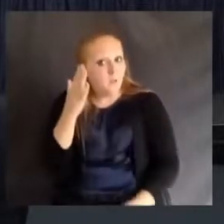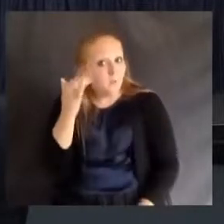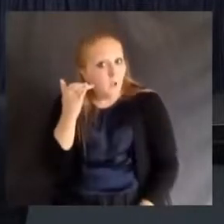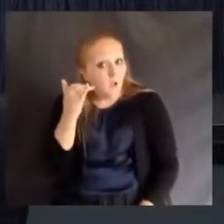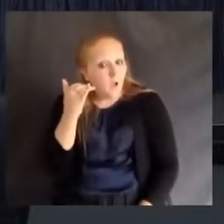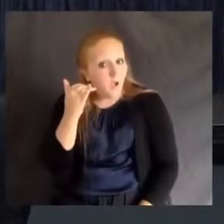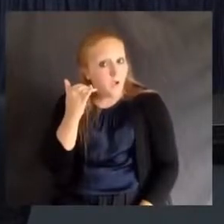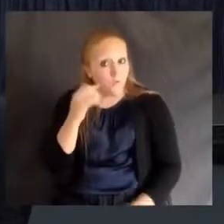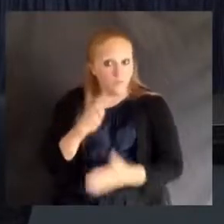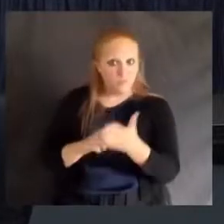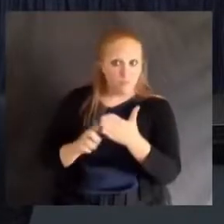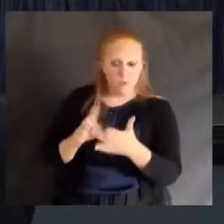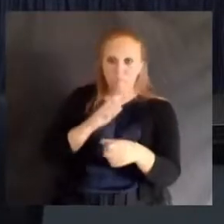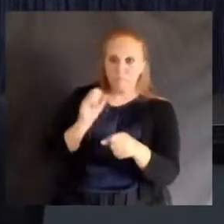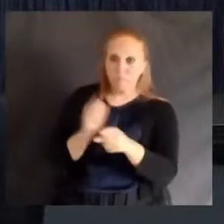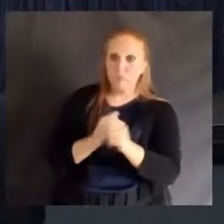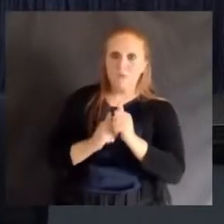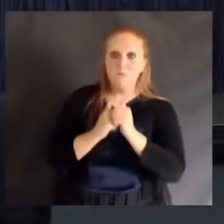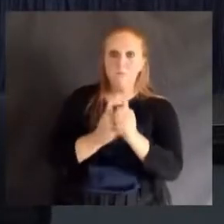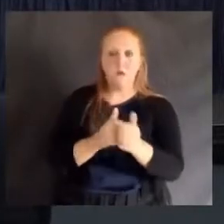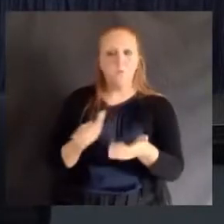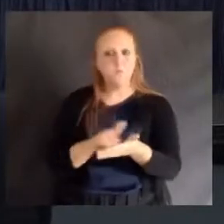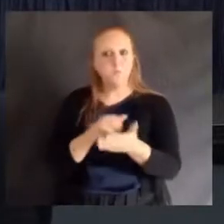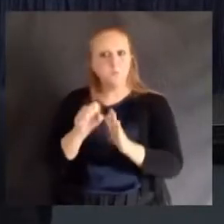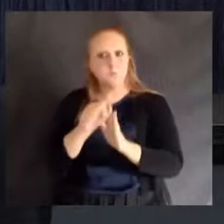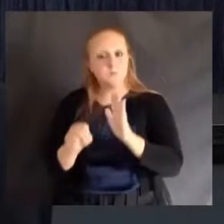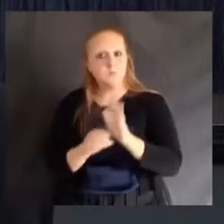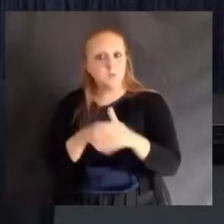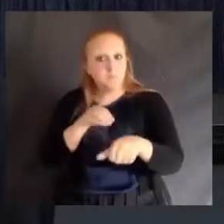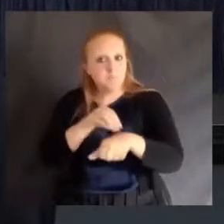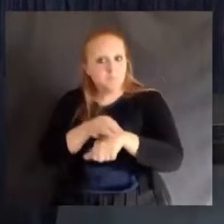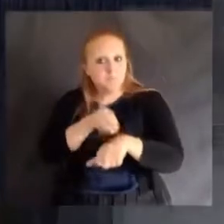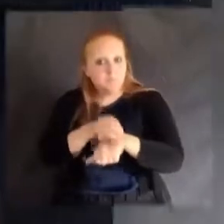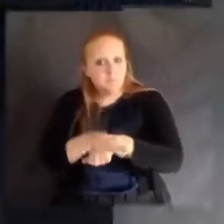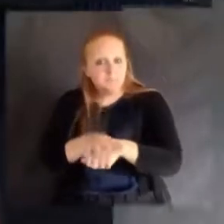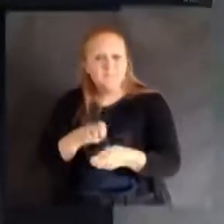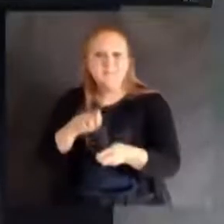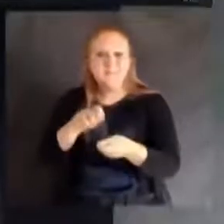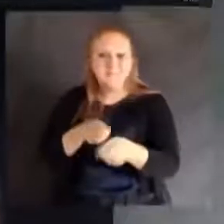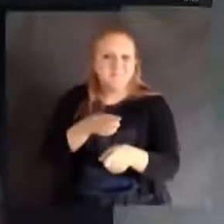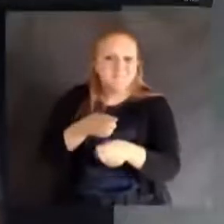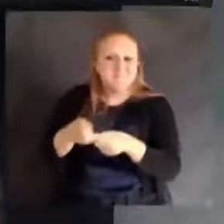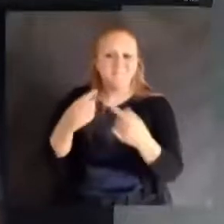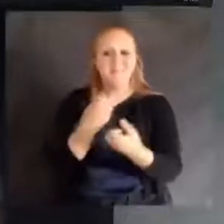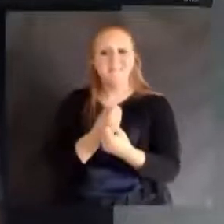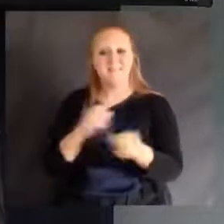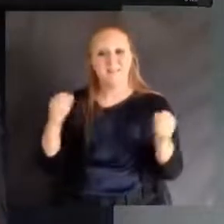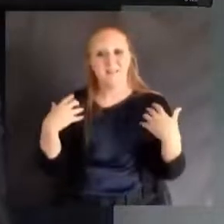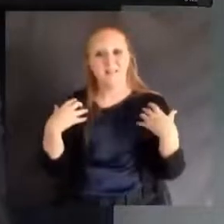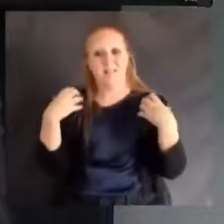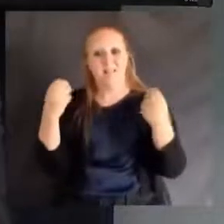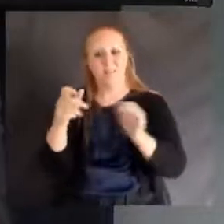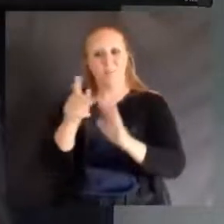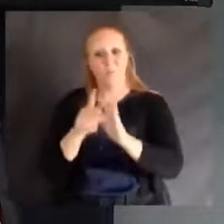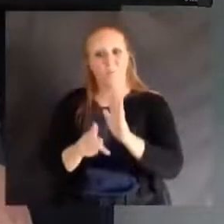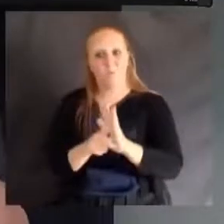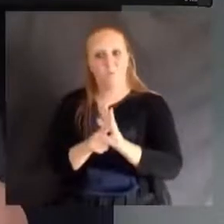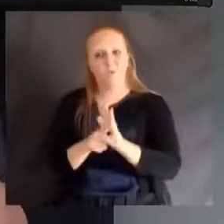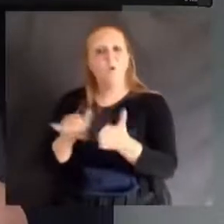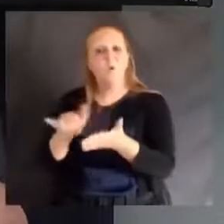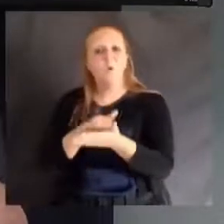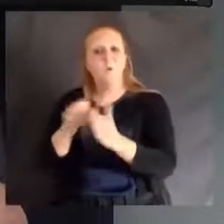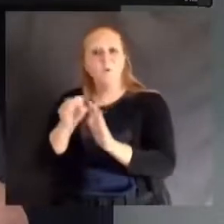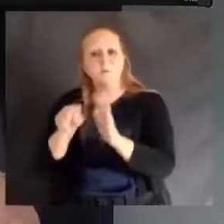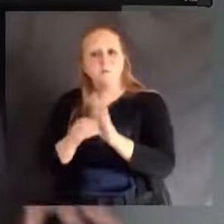they're following the guidance that the state will be putting out, especially in the safety and health protocol that will be put out by the State Department of Health,